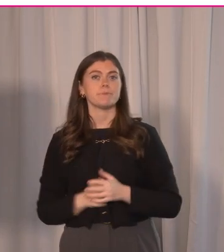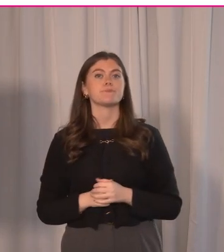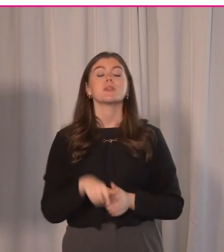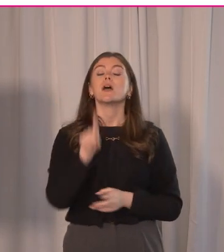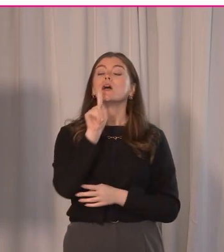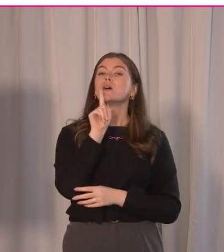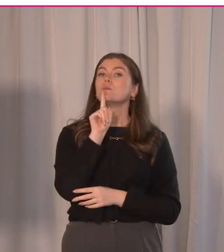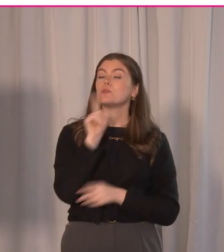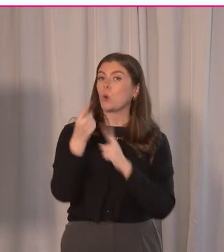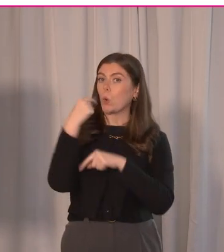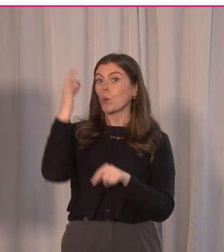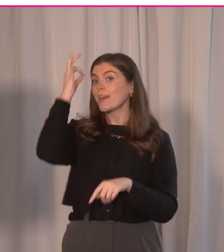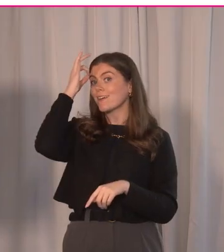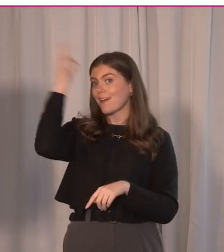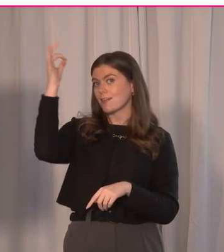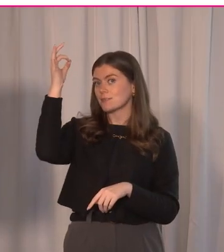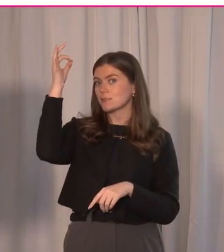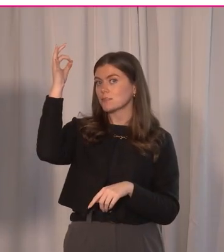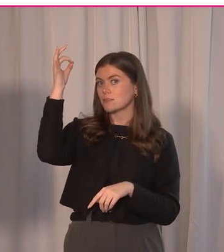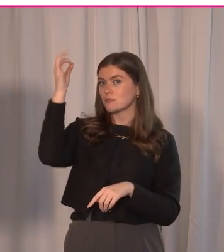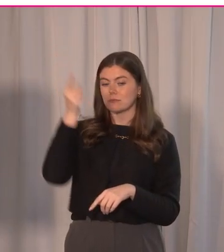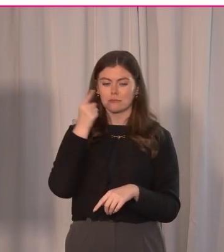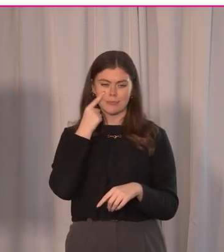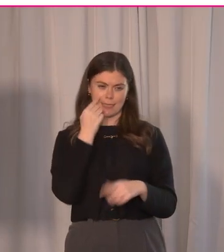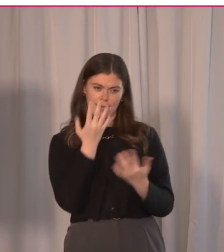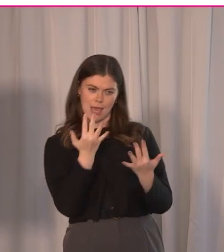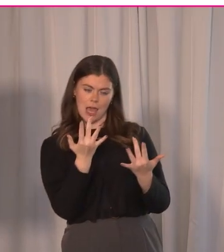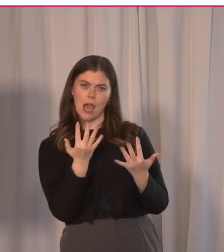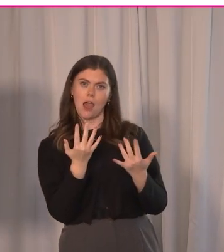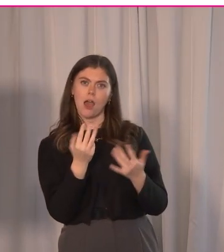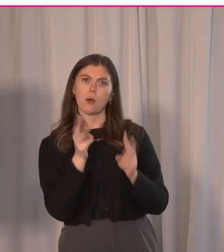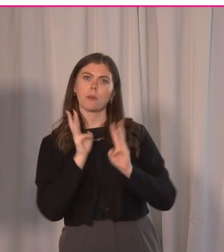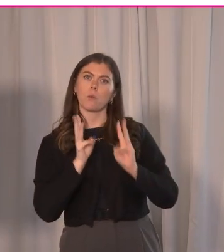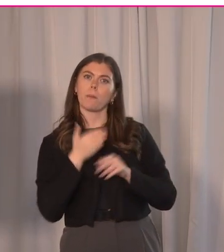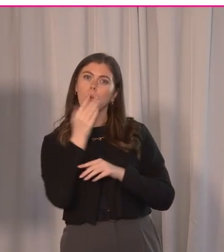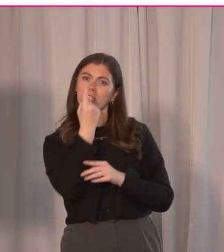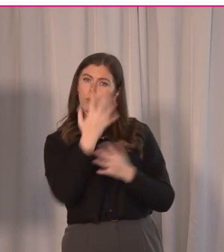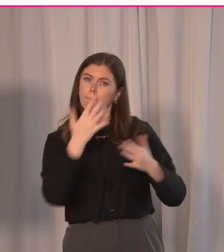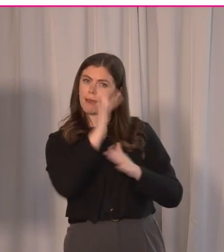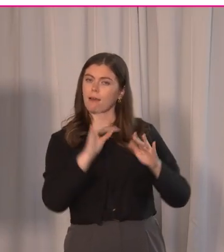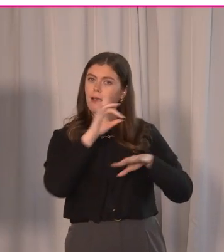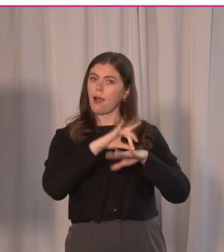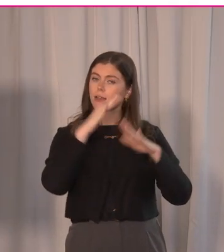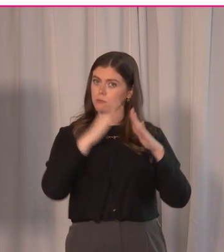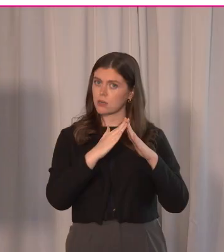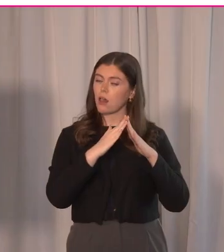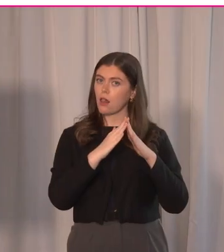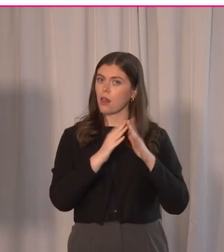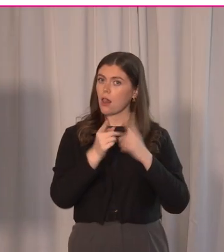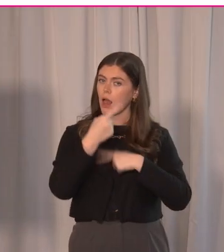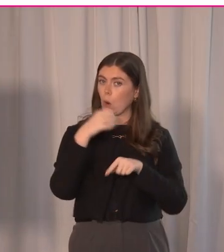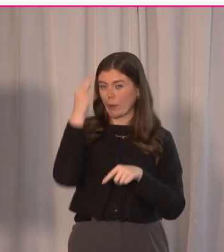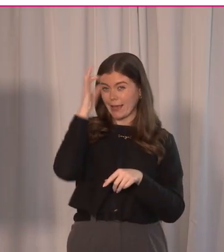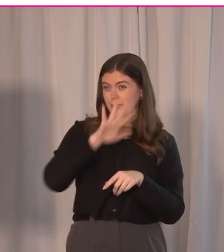But we estimated based on the numbers of women that were attending one large hospital, and we estimate, and it's conservative,